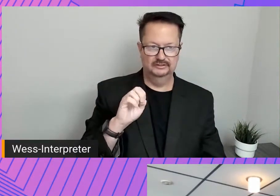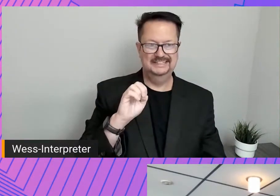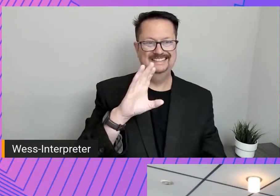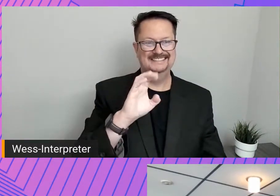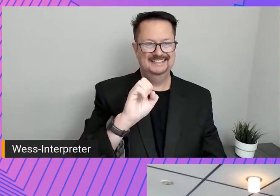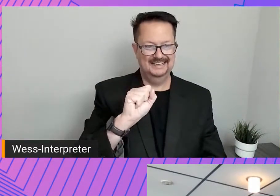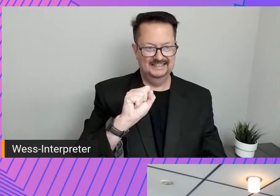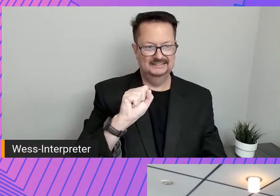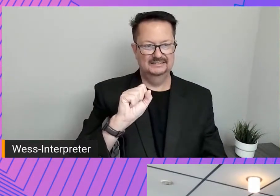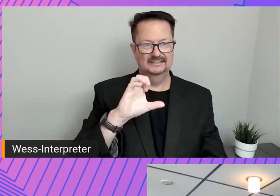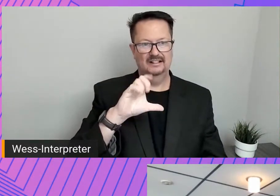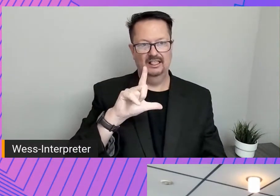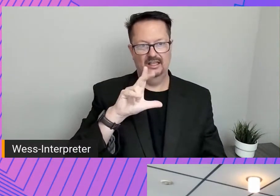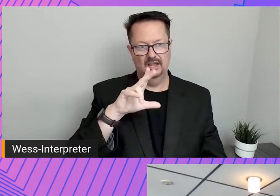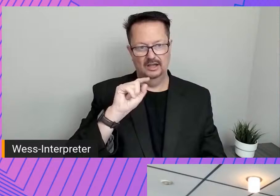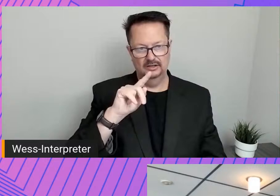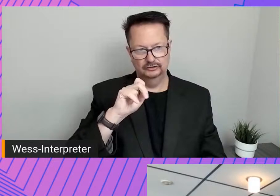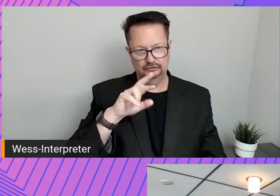on a